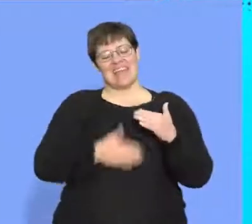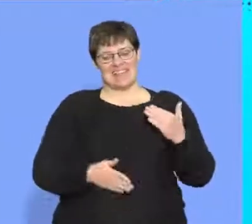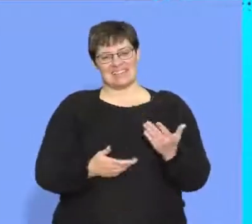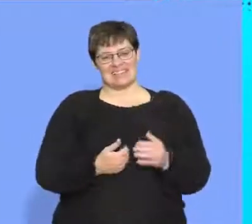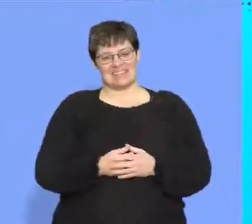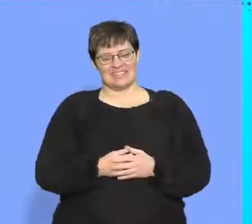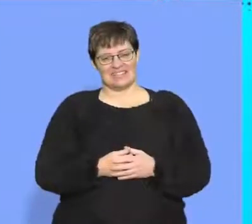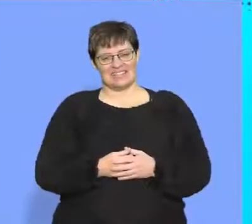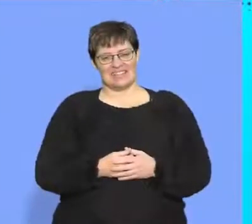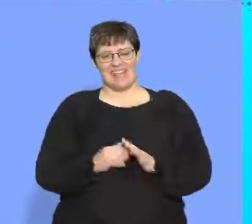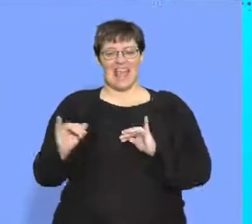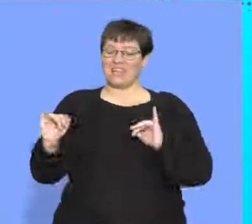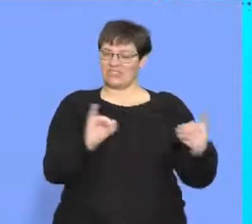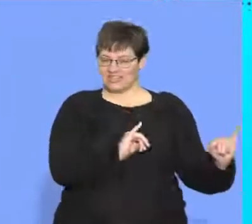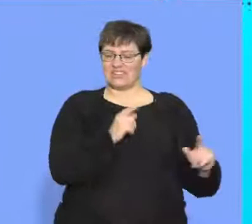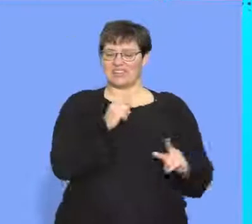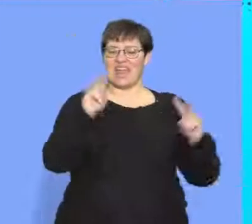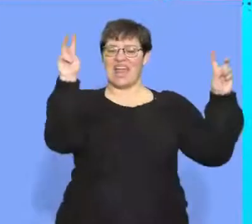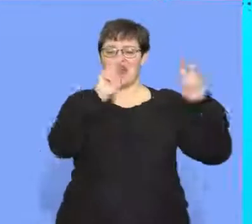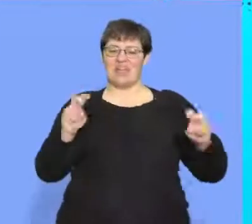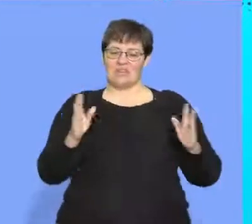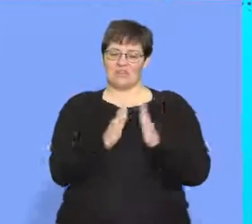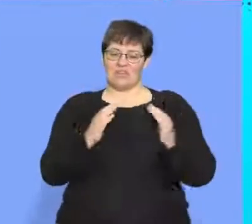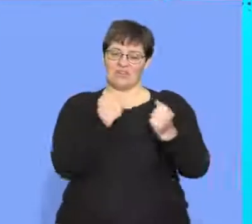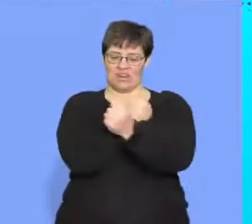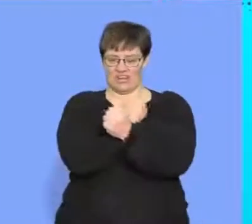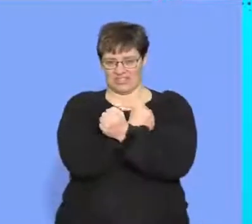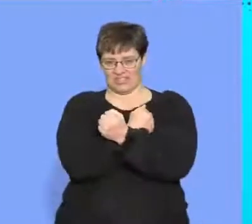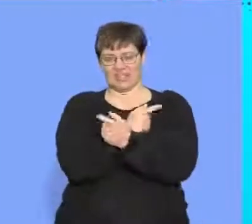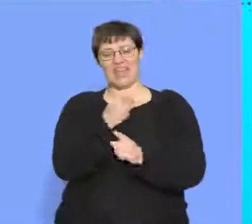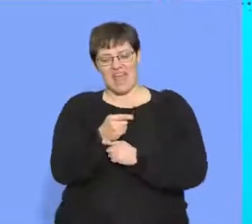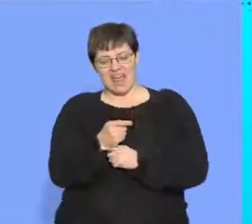of our introduction to electromagnetic radiation and